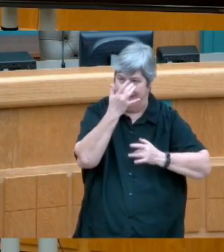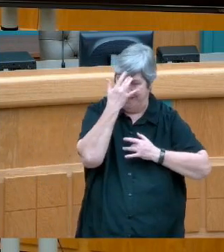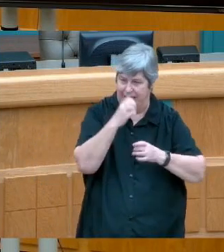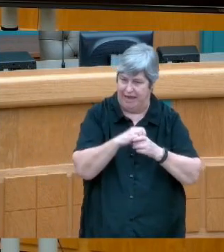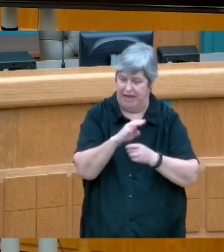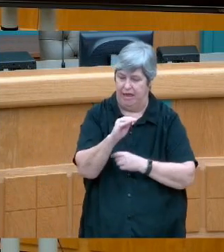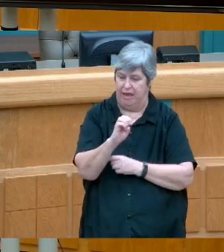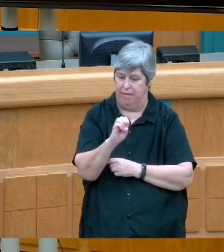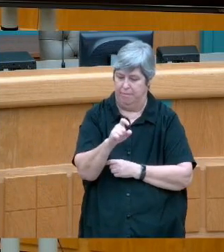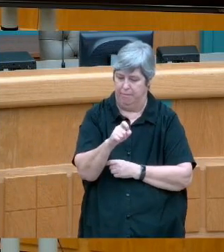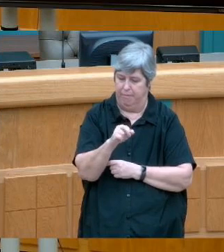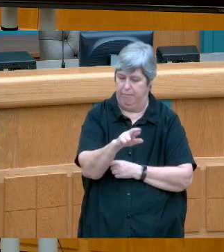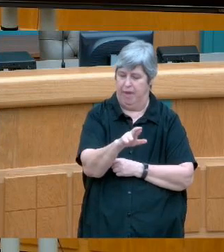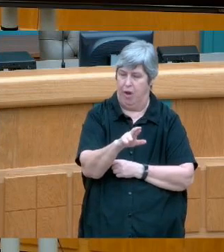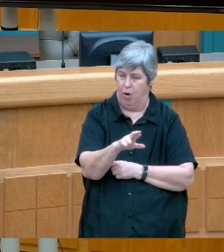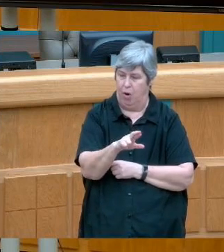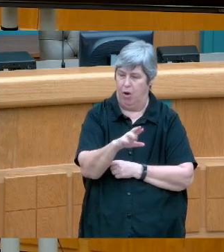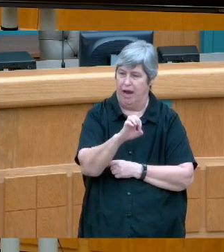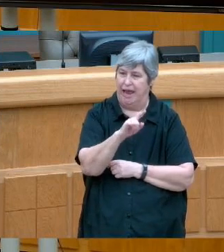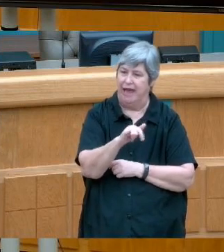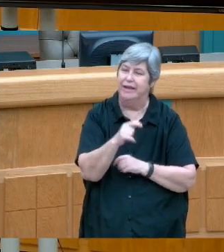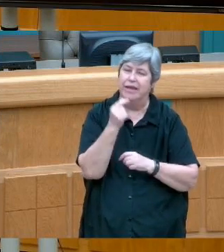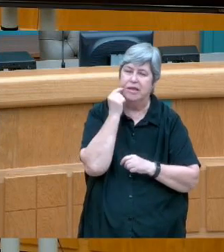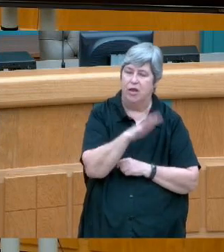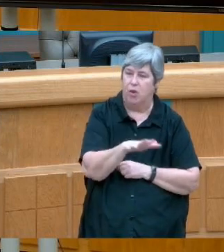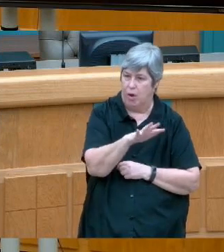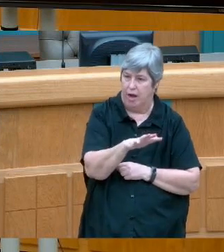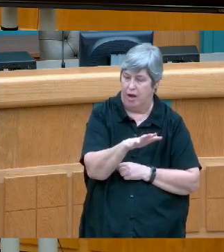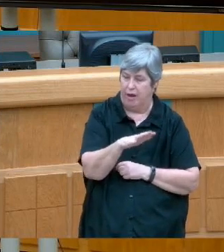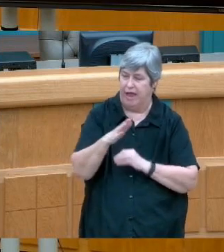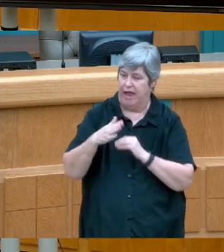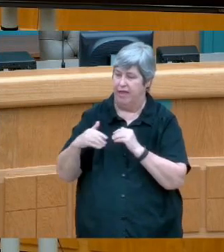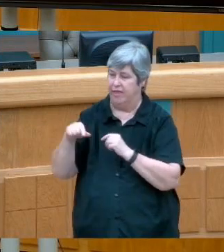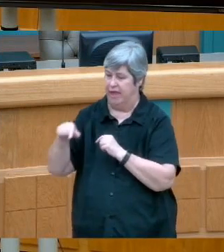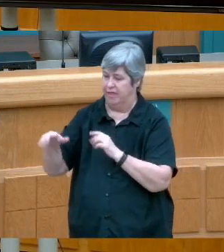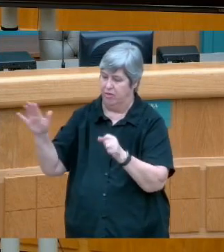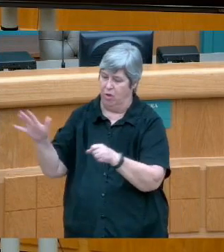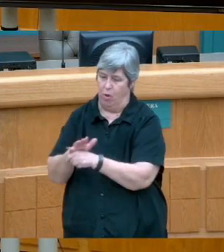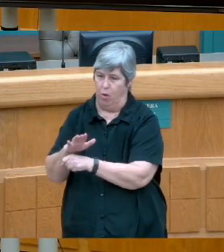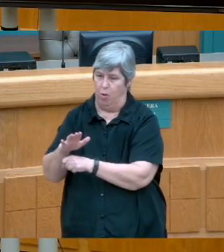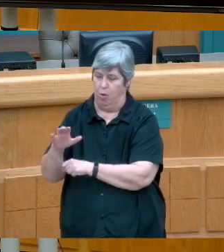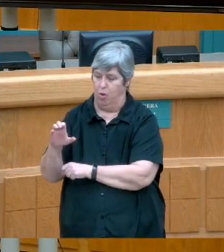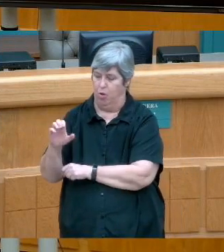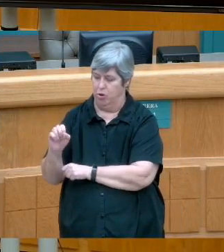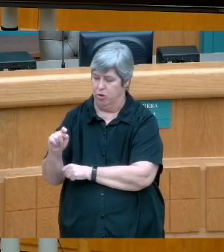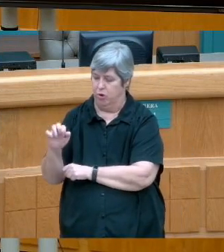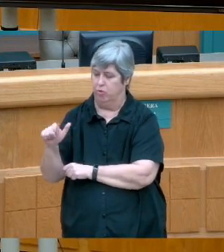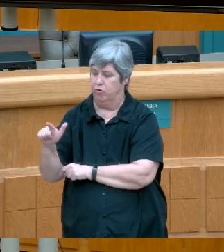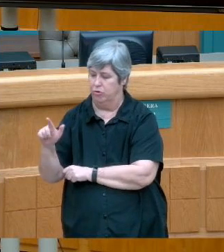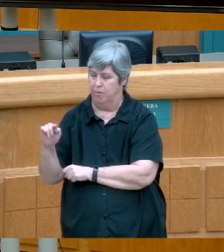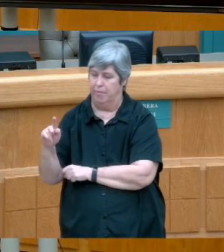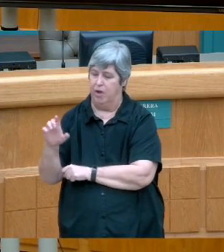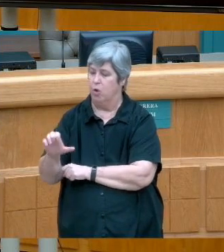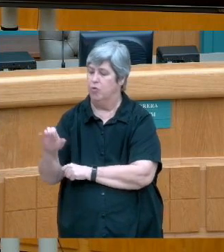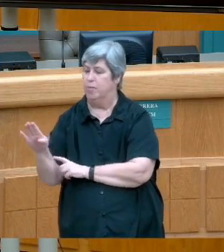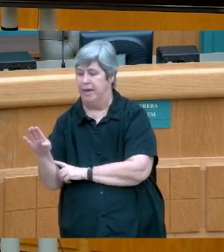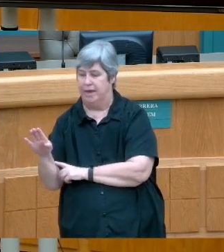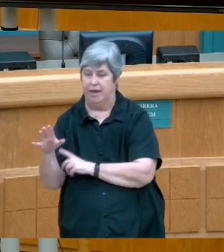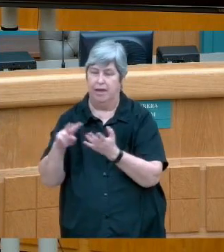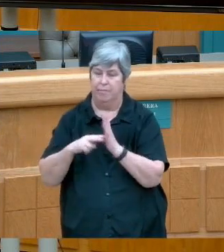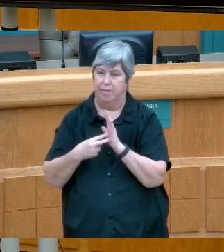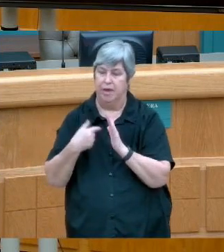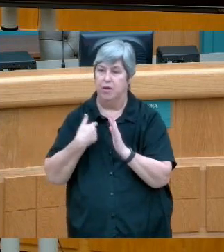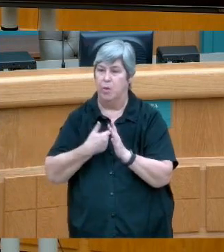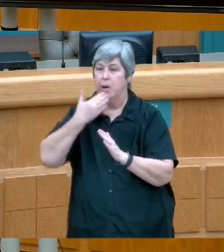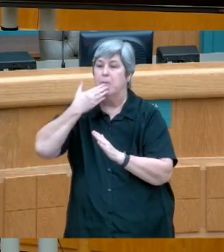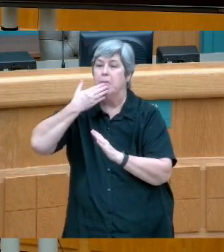County than there have been in the Coastal Bend, and more fatalities in Bexar County than there have been in the Coastal Bend. So what that indicates is that we